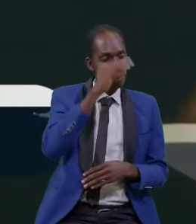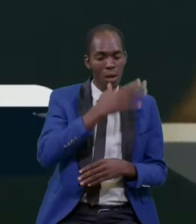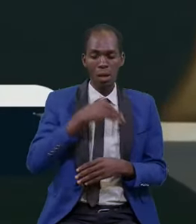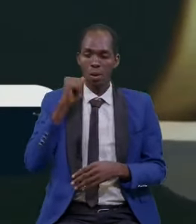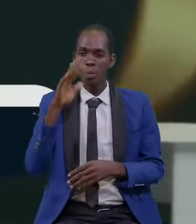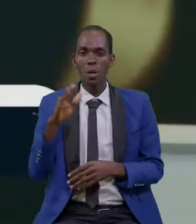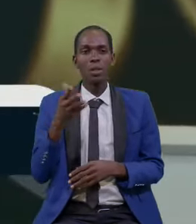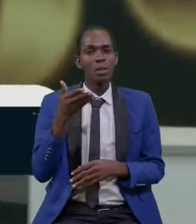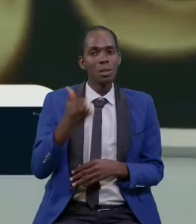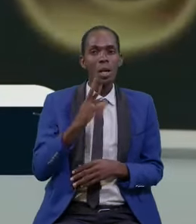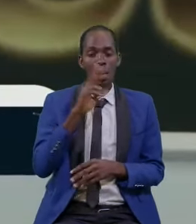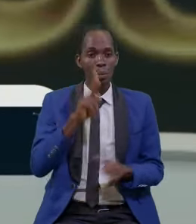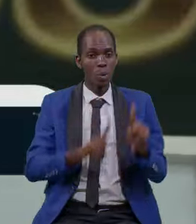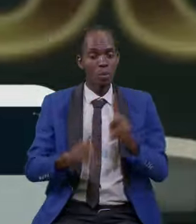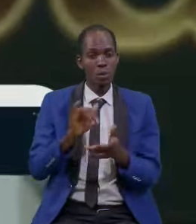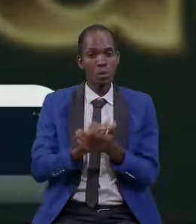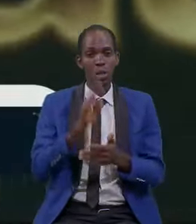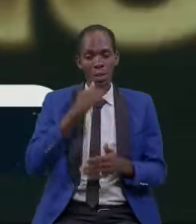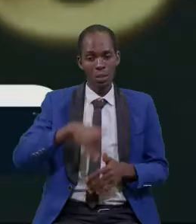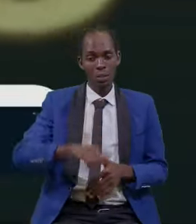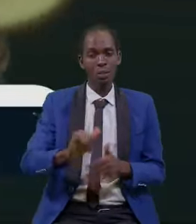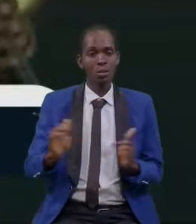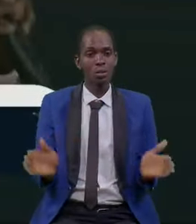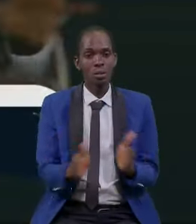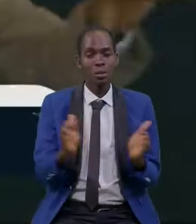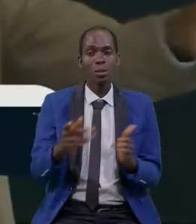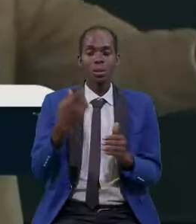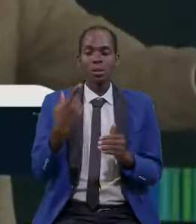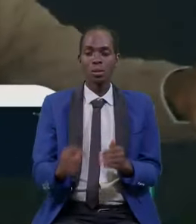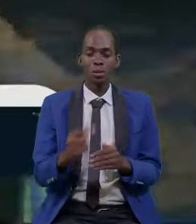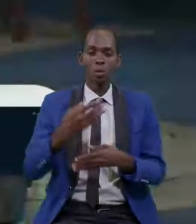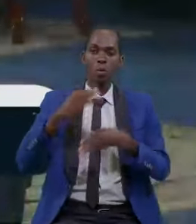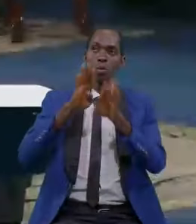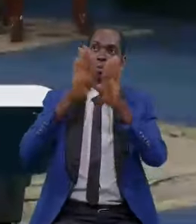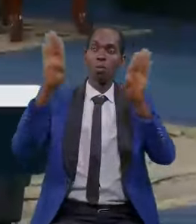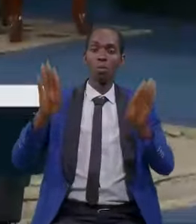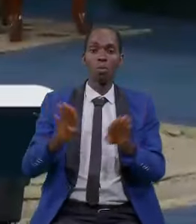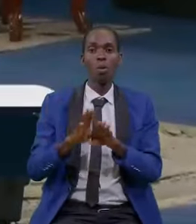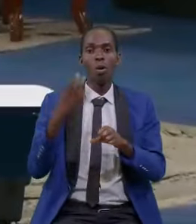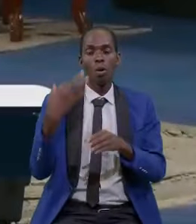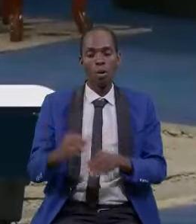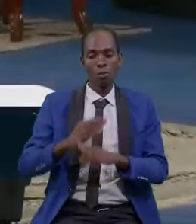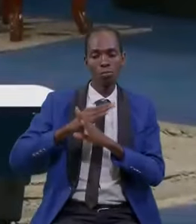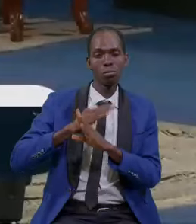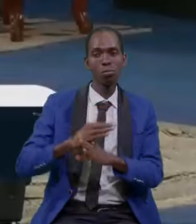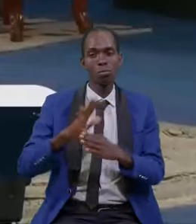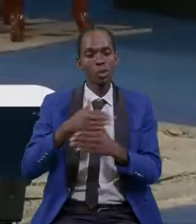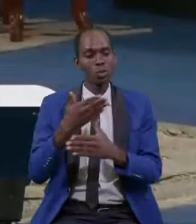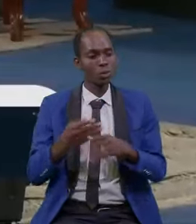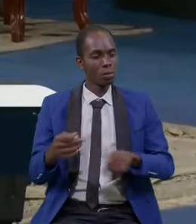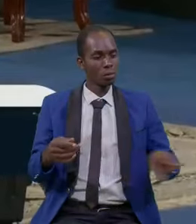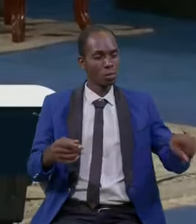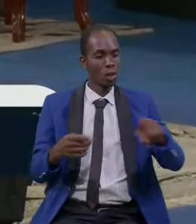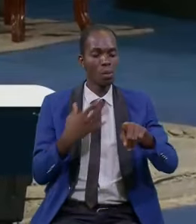still erecting the middle wall of partition between them and the rest of the assembly.